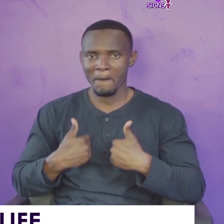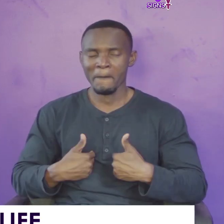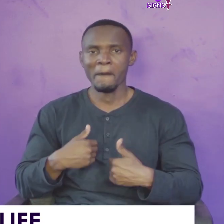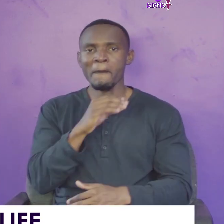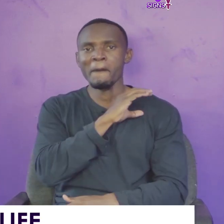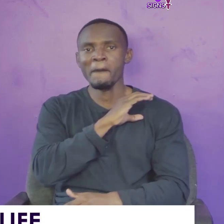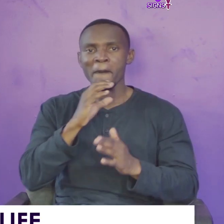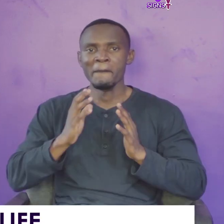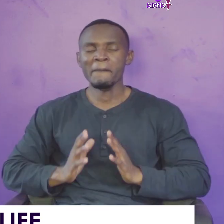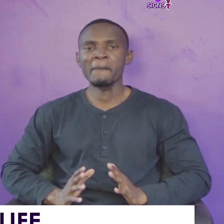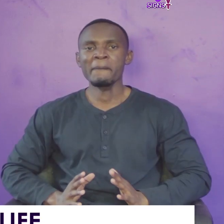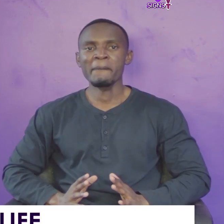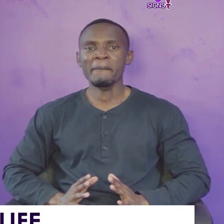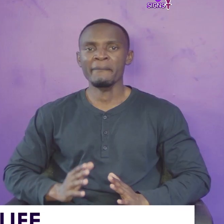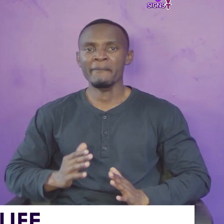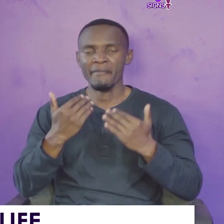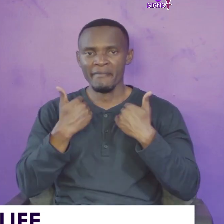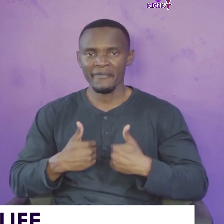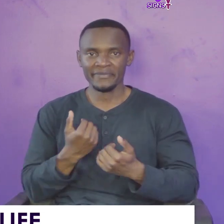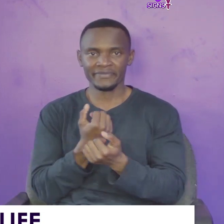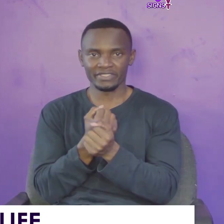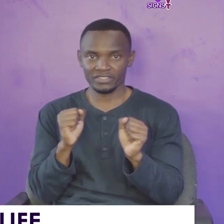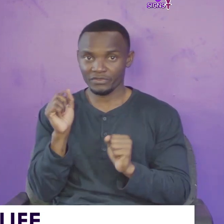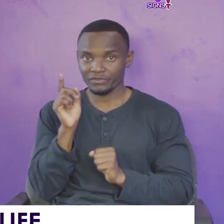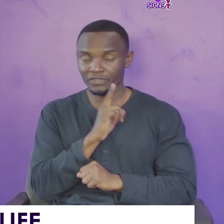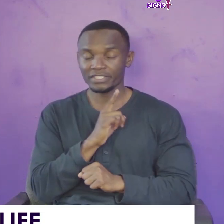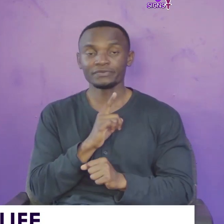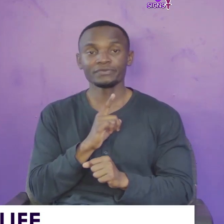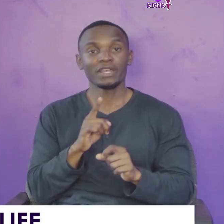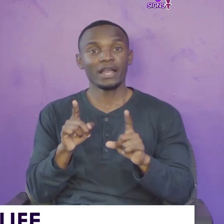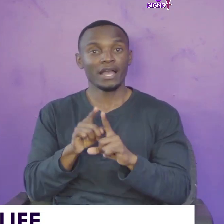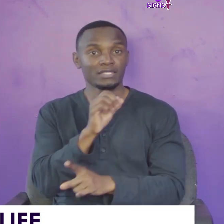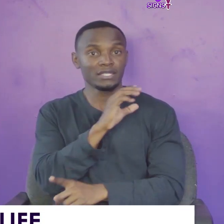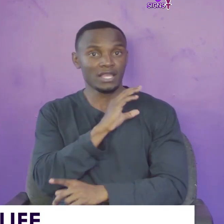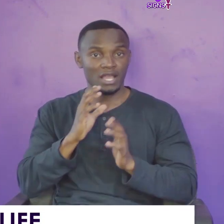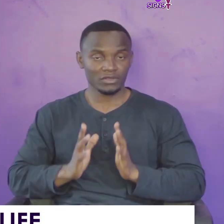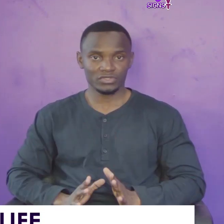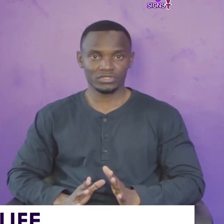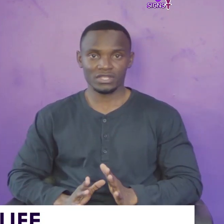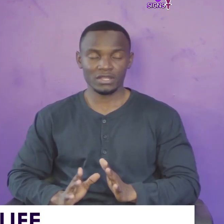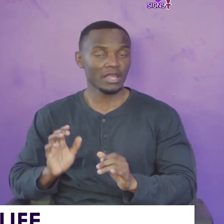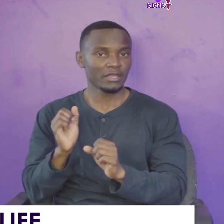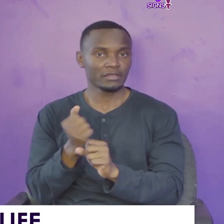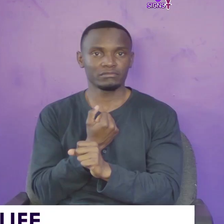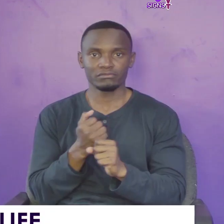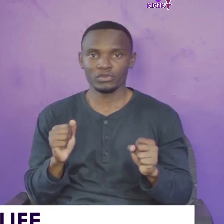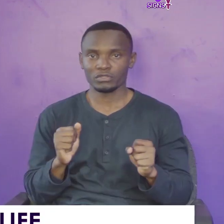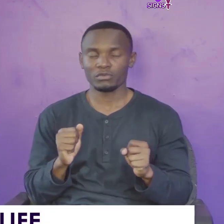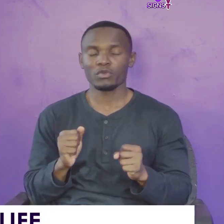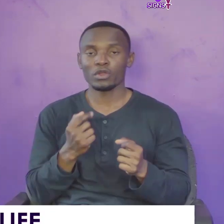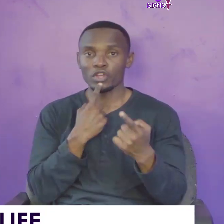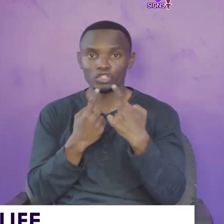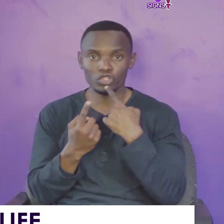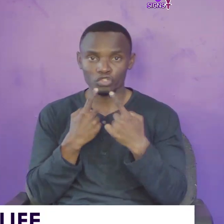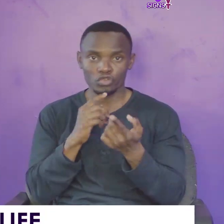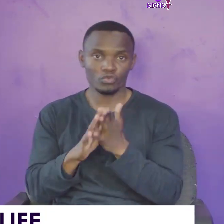didn't remember to say that. I'm a born-again Christian. And as a Christian, it is impossible to speak into any issue without